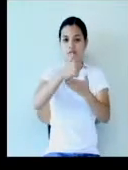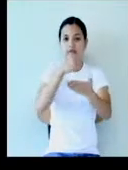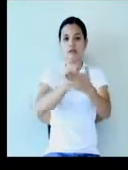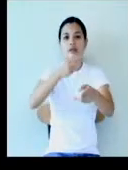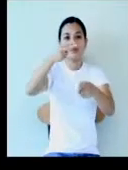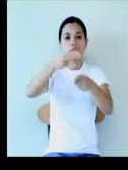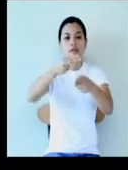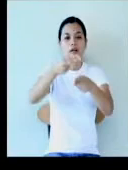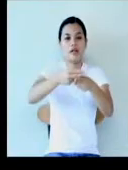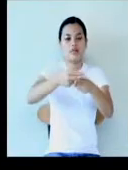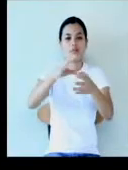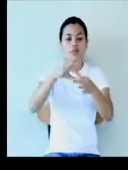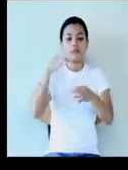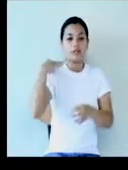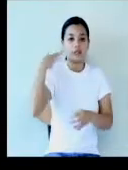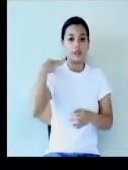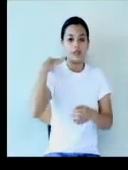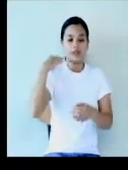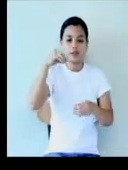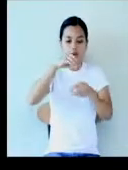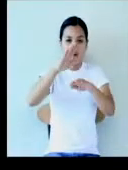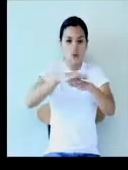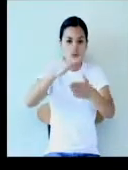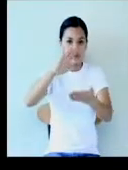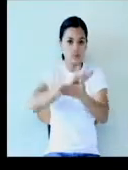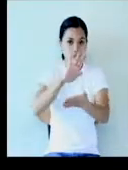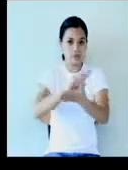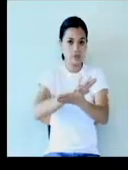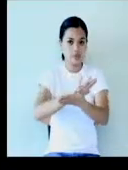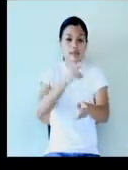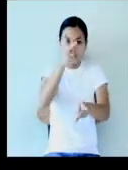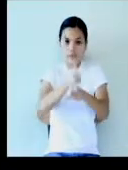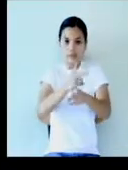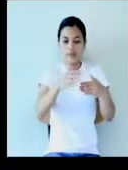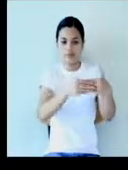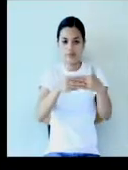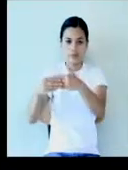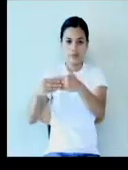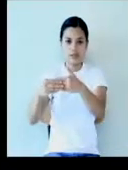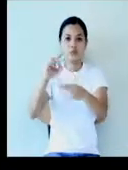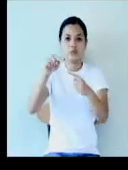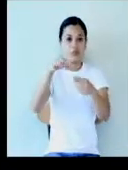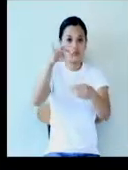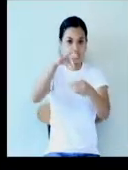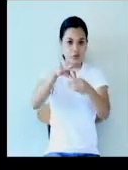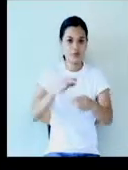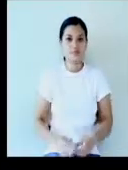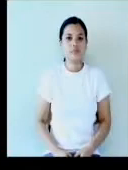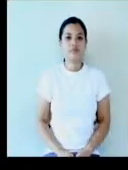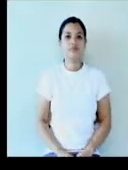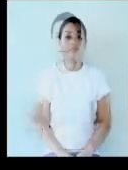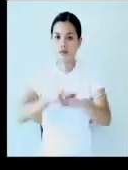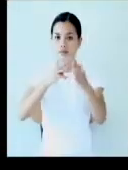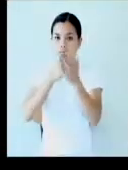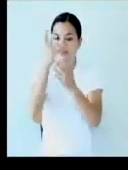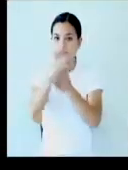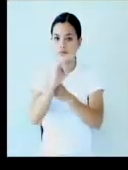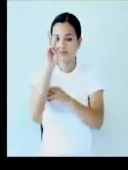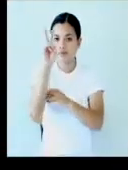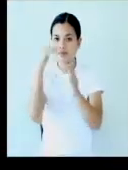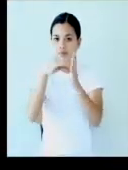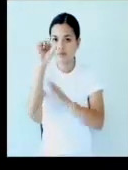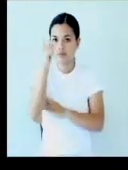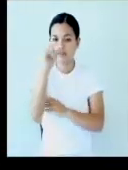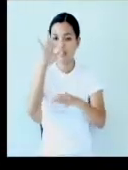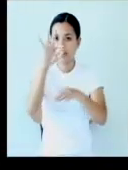the names of the candidates you will vote for on a clean piece of paper. Keep this as your guide when you vote. In May 2010,